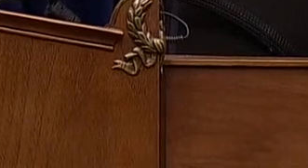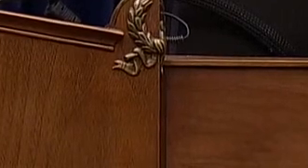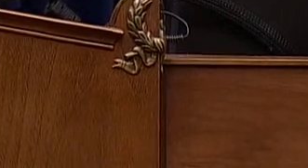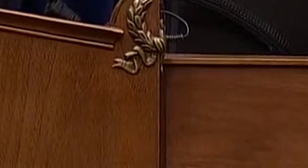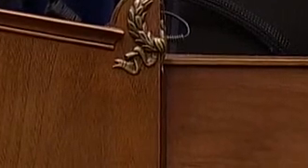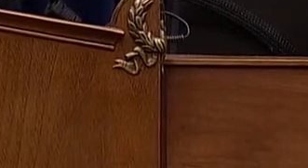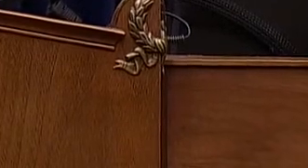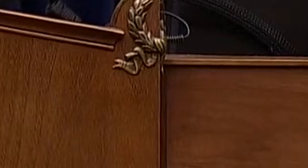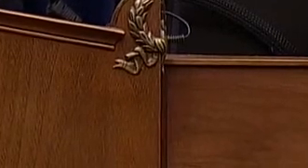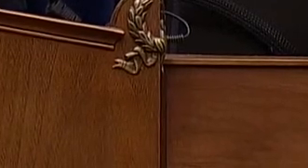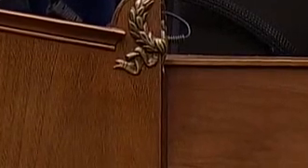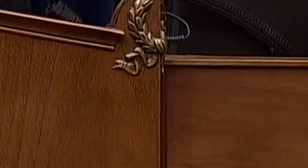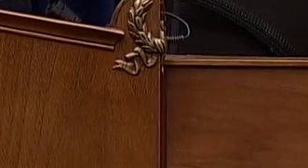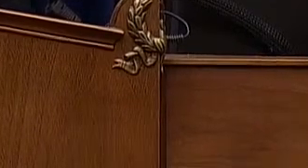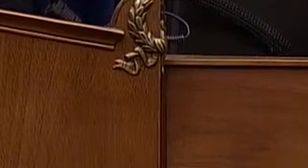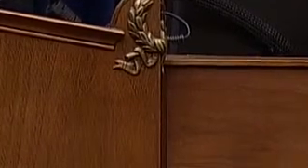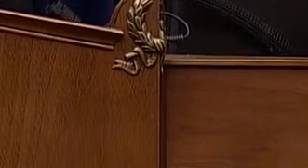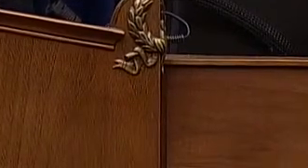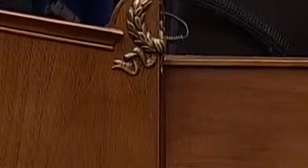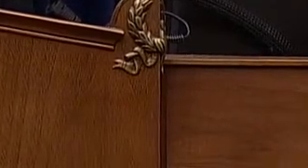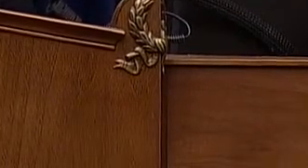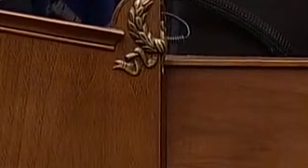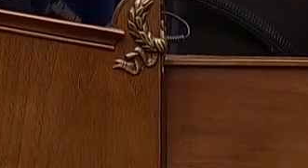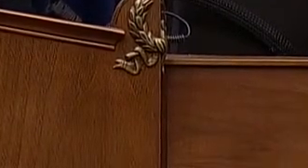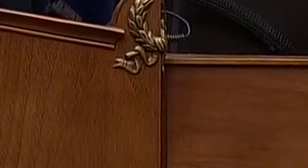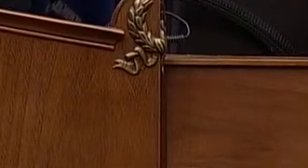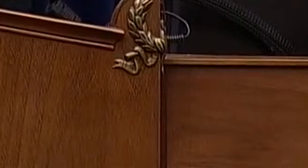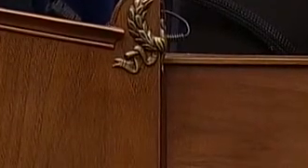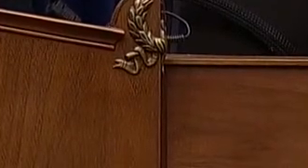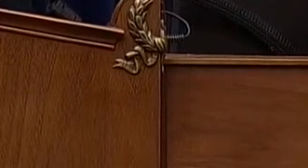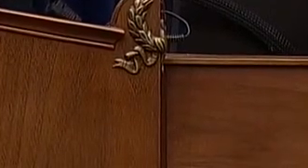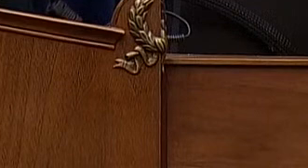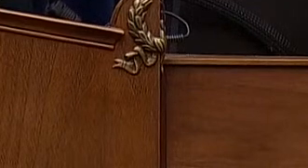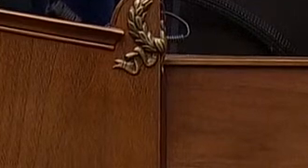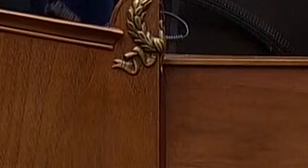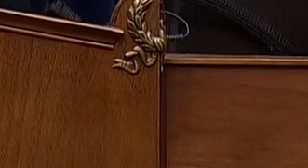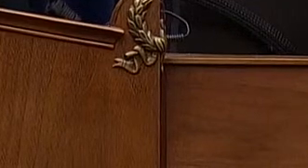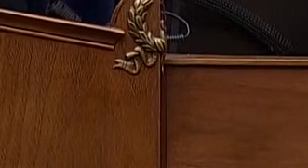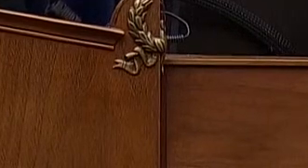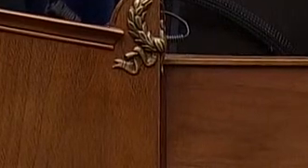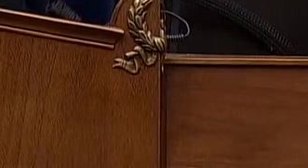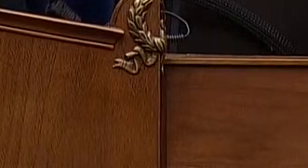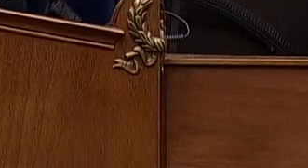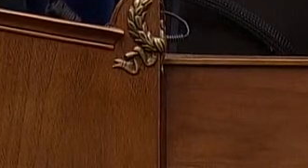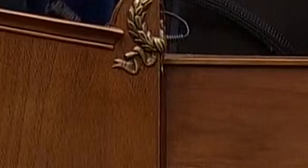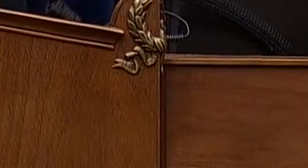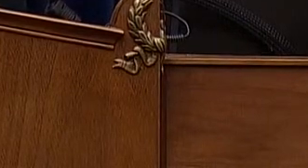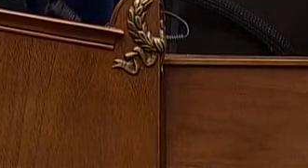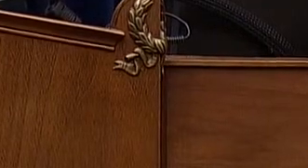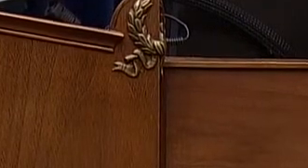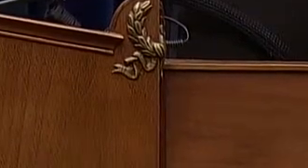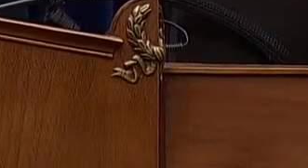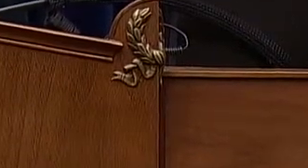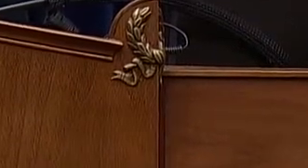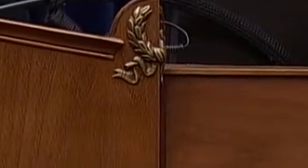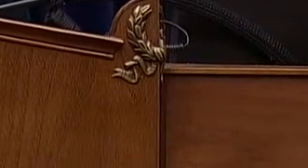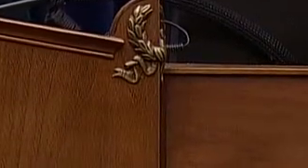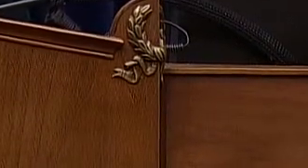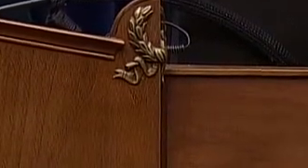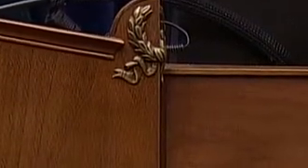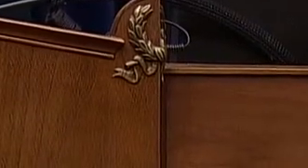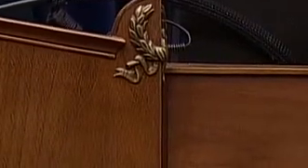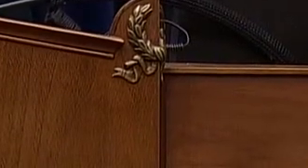in this Congress. Washington, D.C. has been a true partner to the federal government in every aspect, even